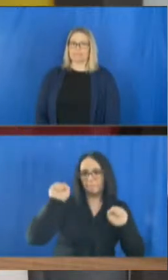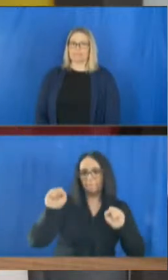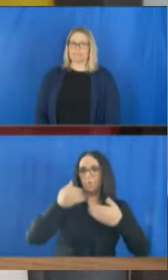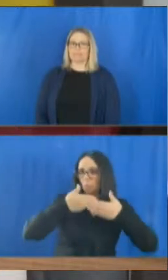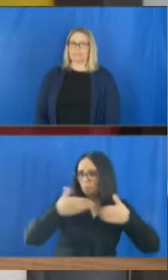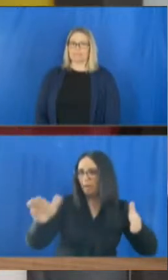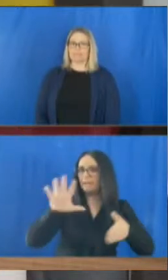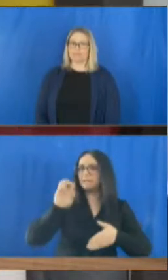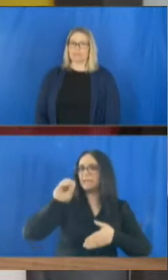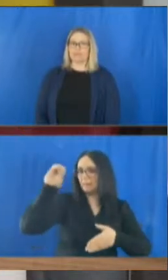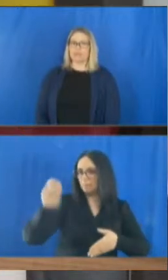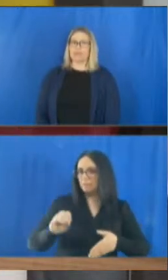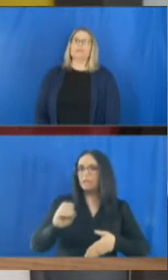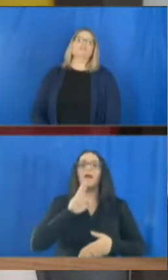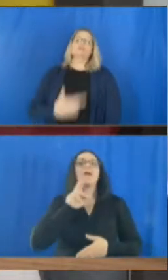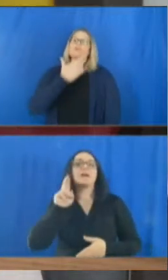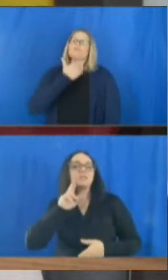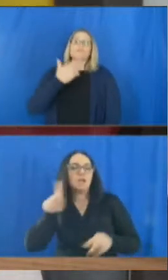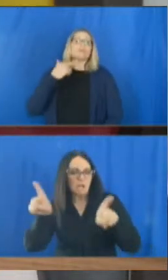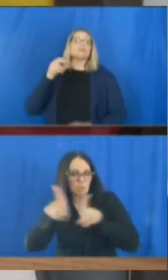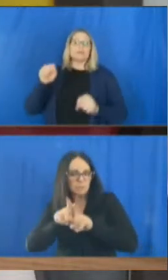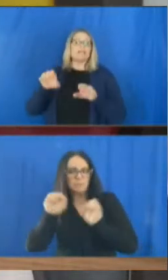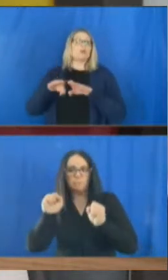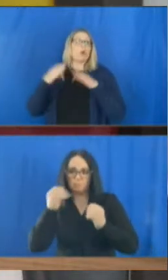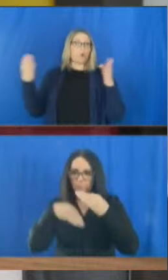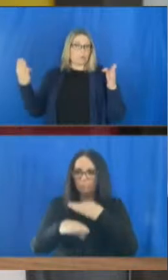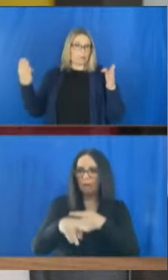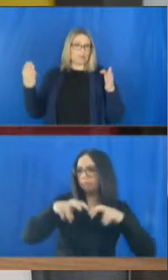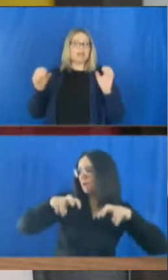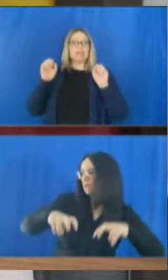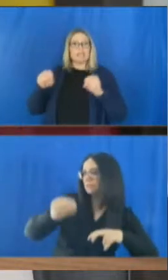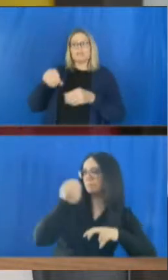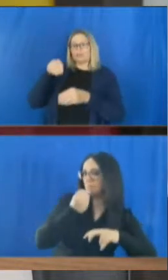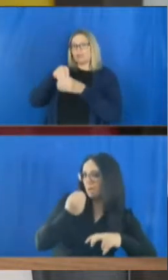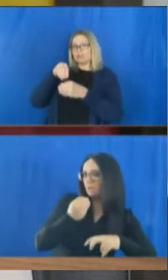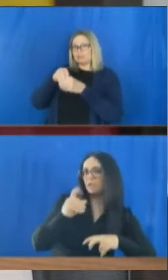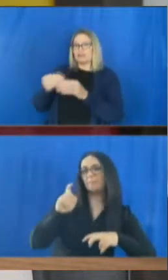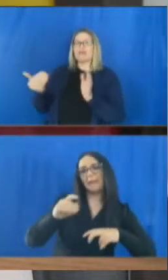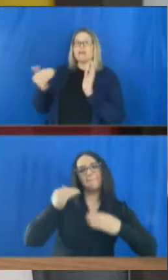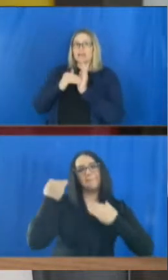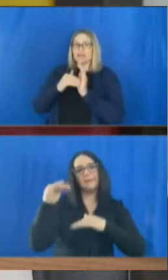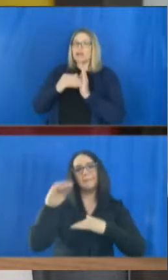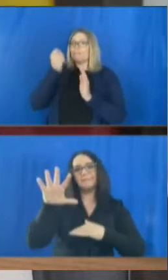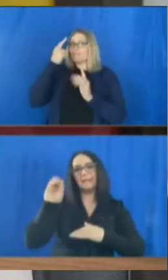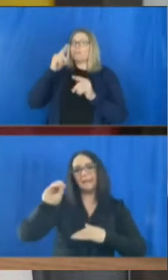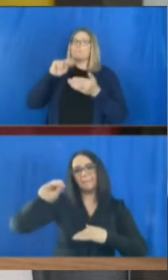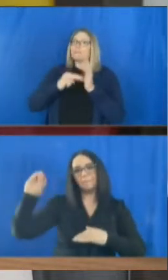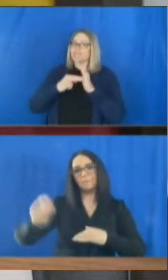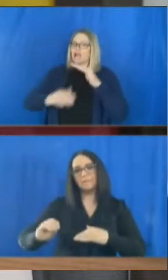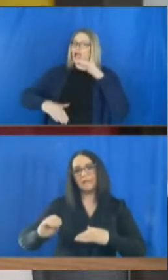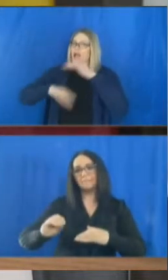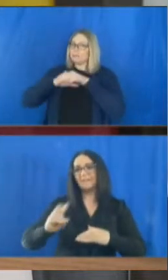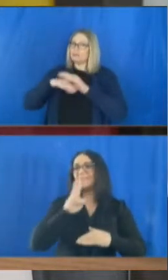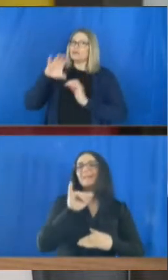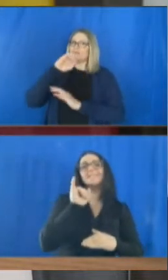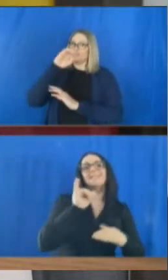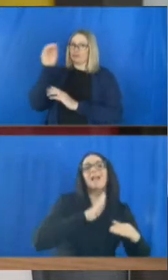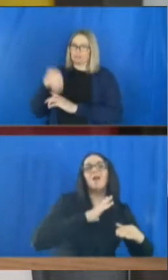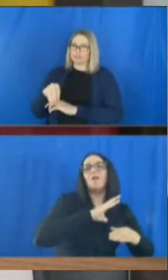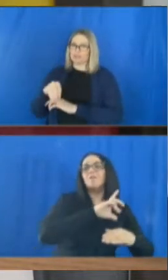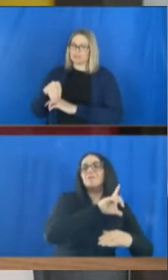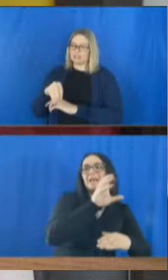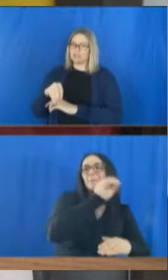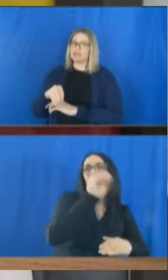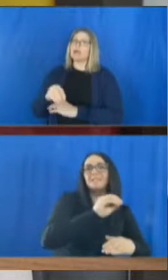vaccination. Les gymnases, les spas et les établissements de soins personnels peuvent également rouvrir leurs portes pourvu qu'ils